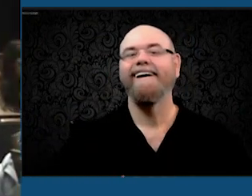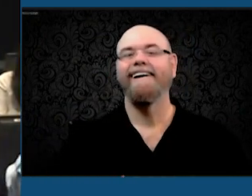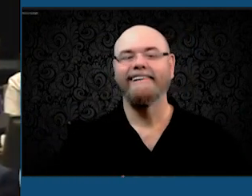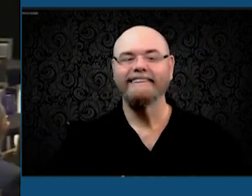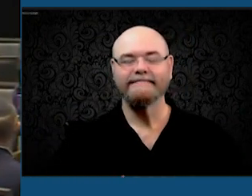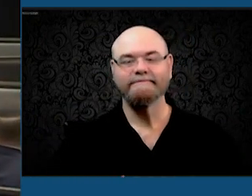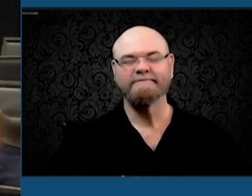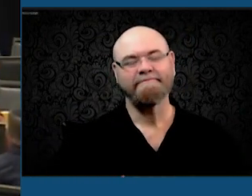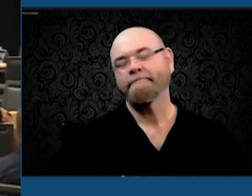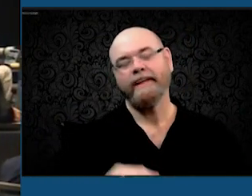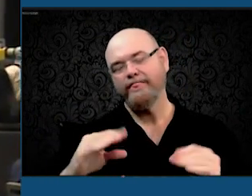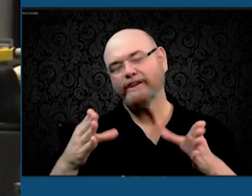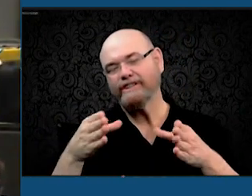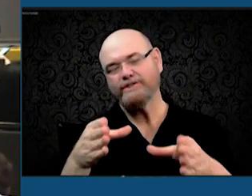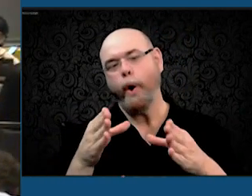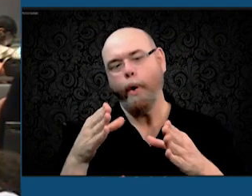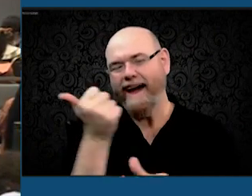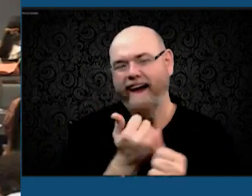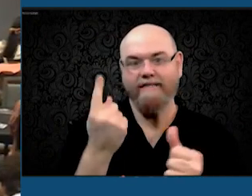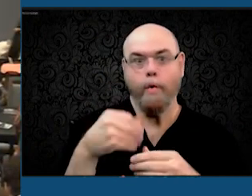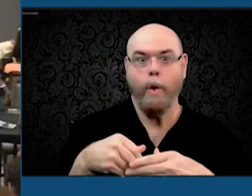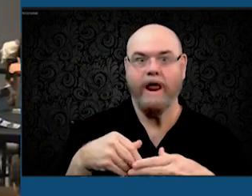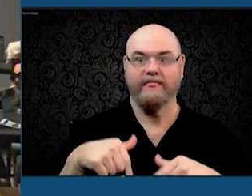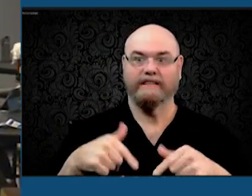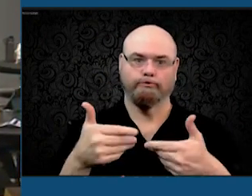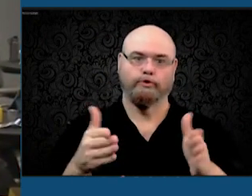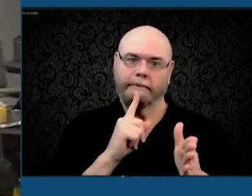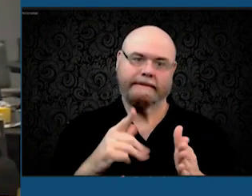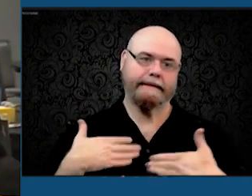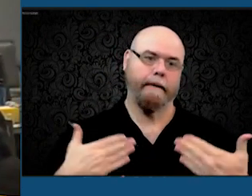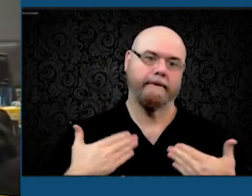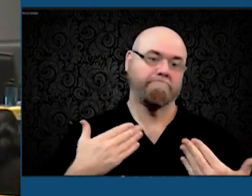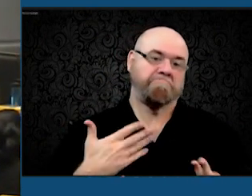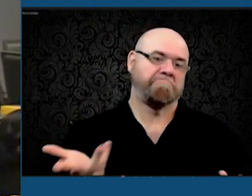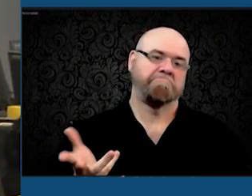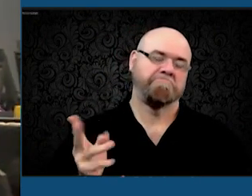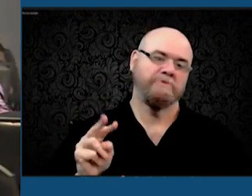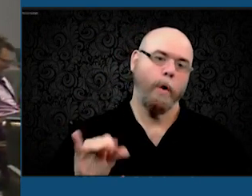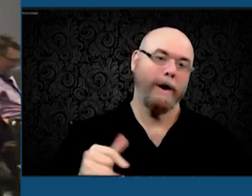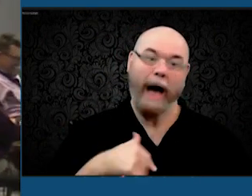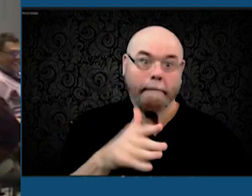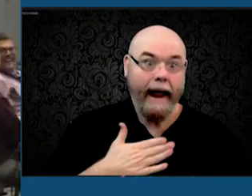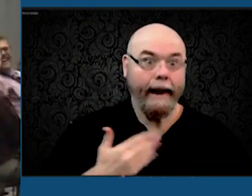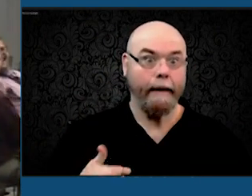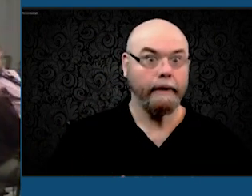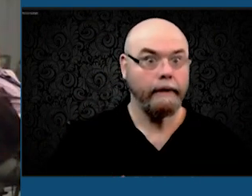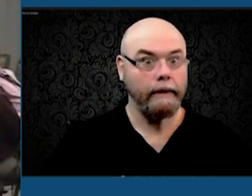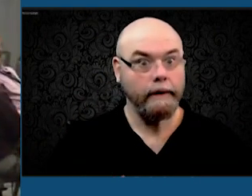way that everyone in this room is happy. I'm not happy.